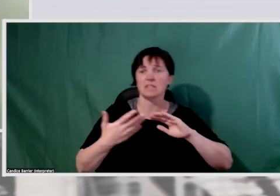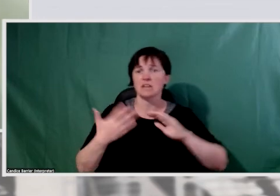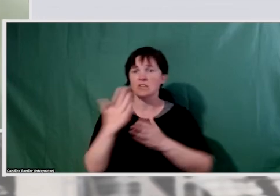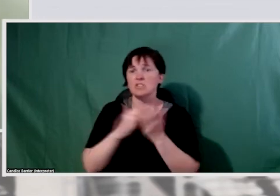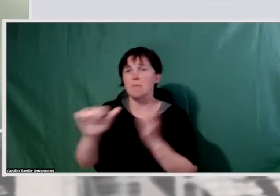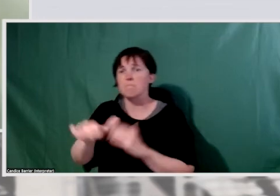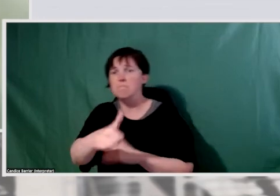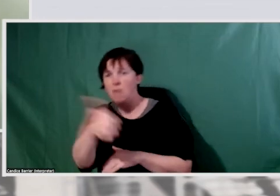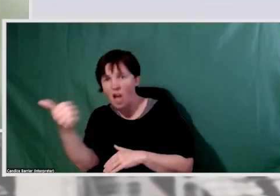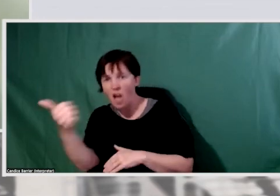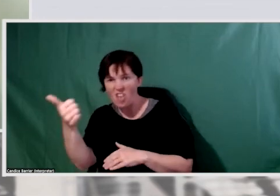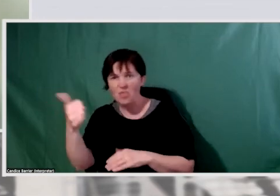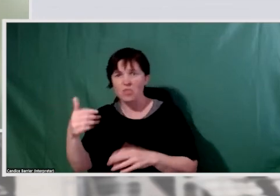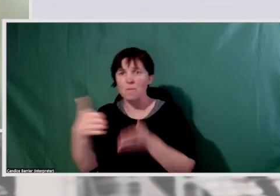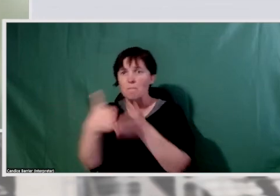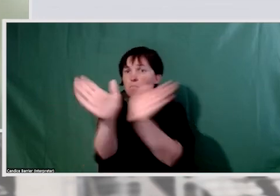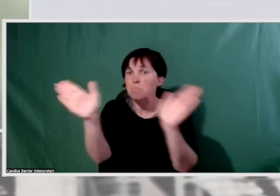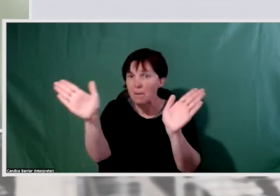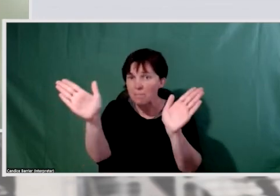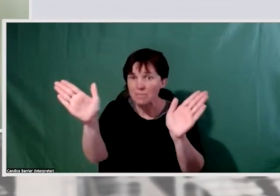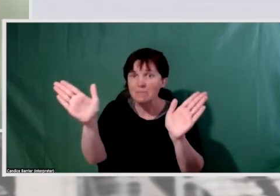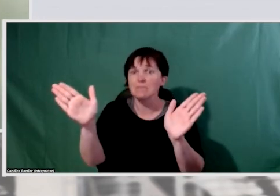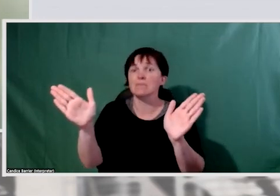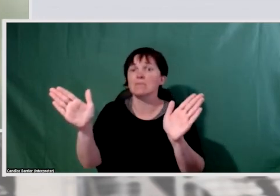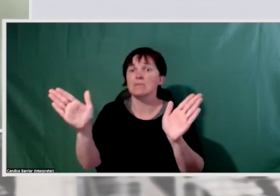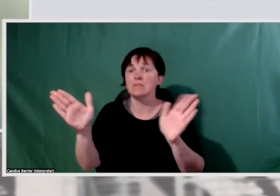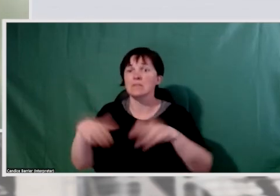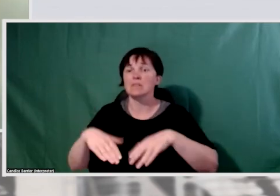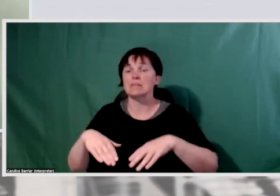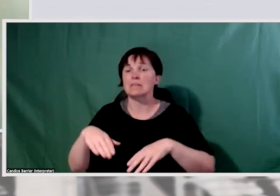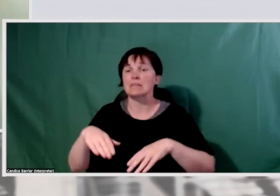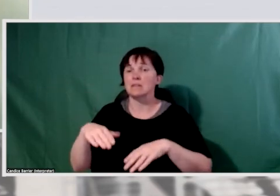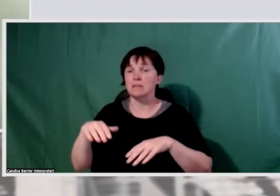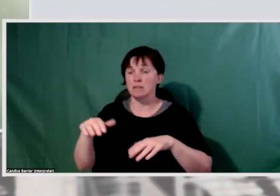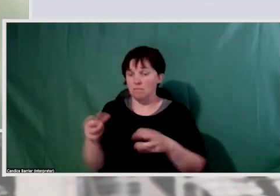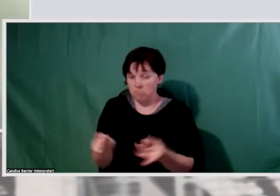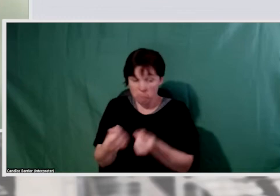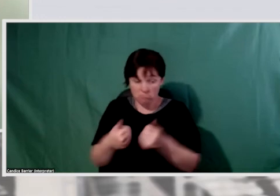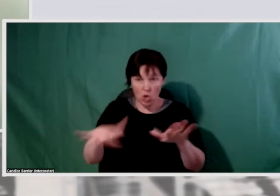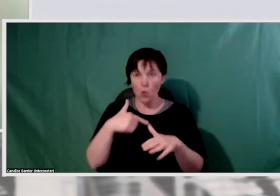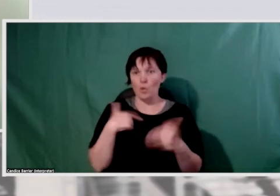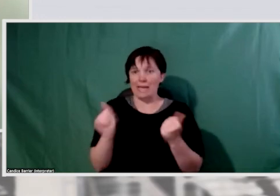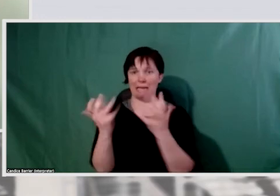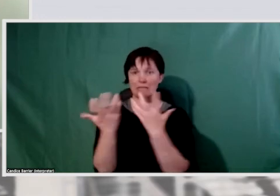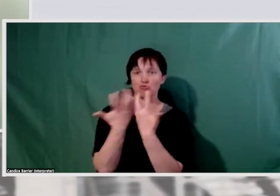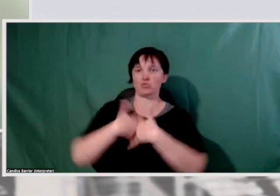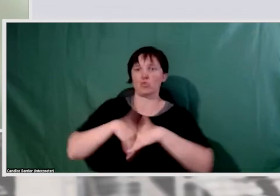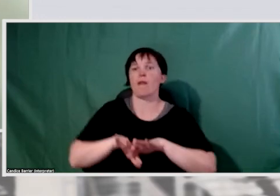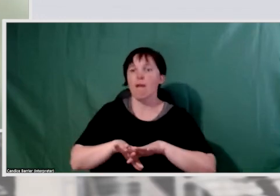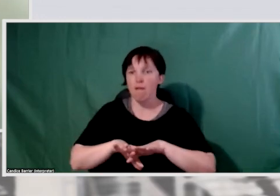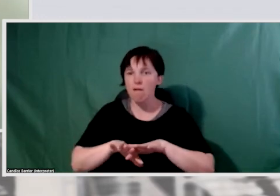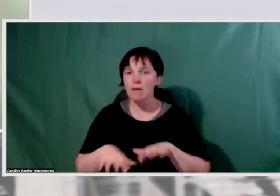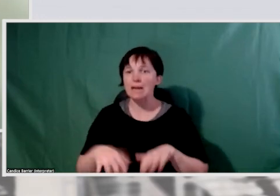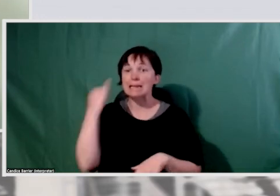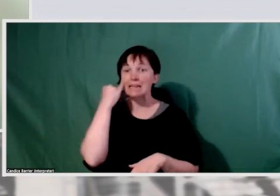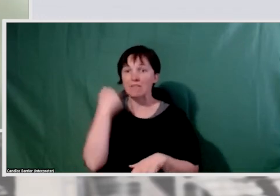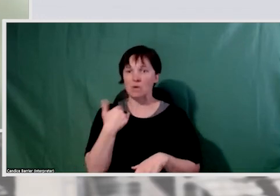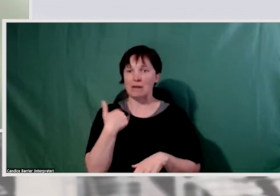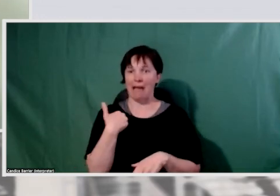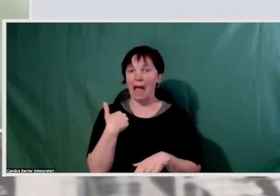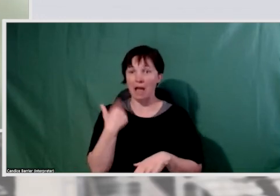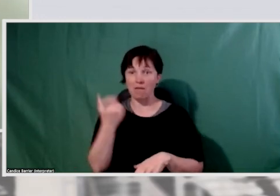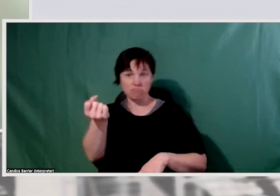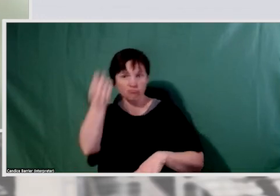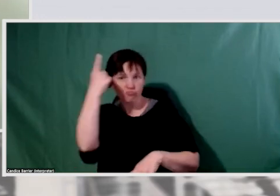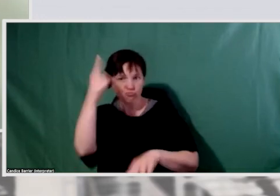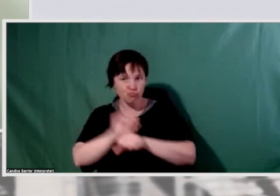public entity, as being part of the sort of thing that we are able to sort out if we have a clear sense from the